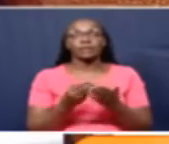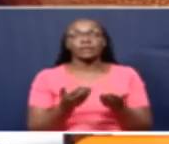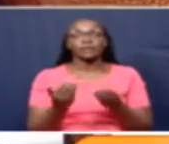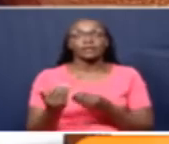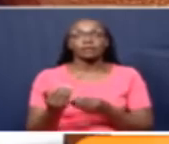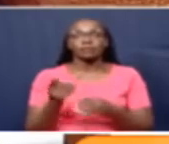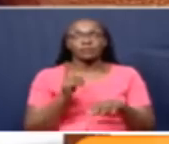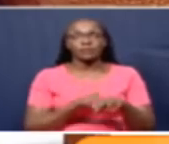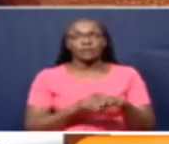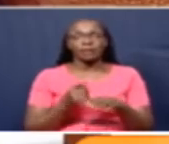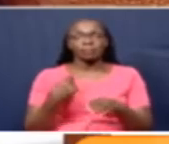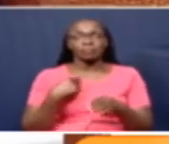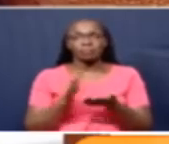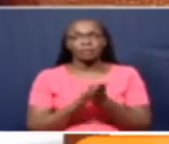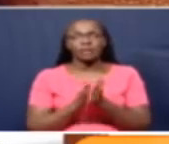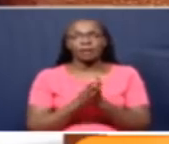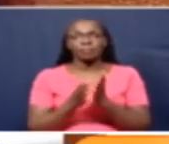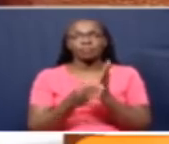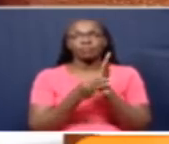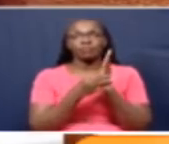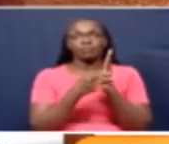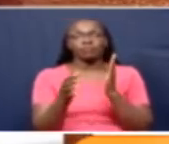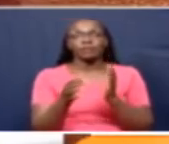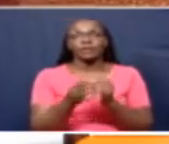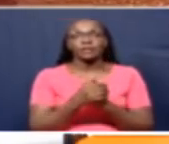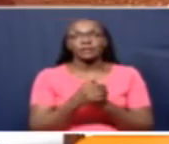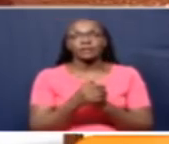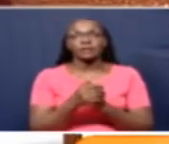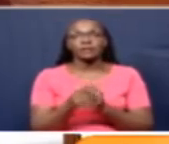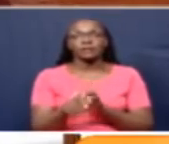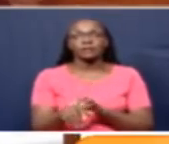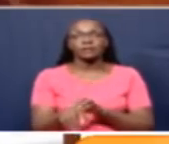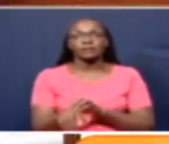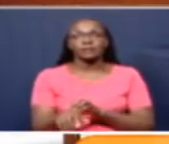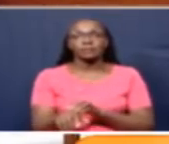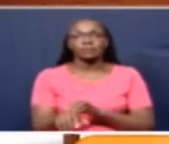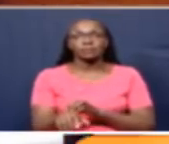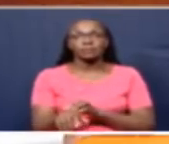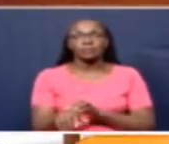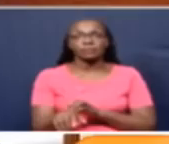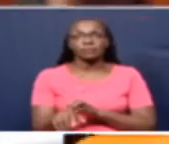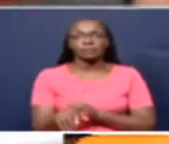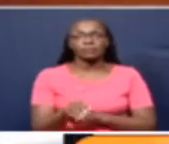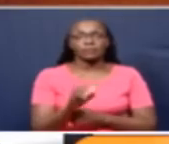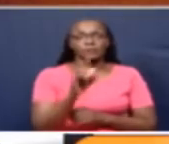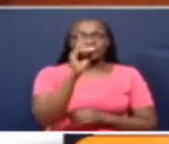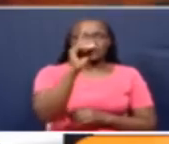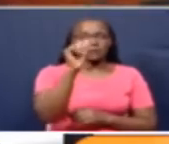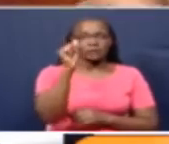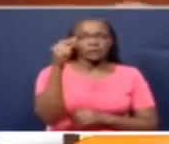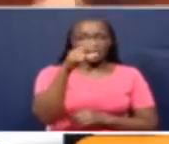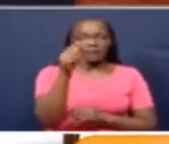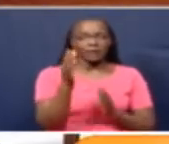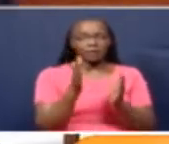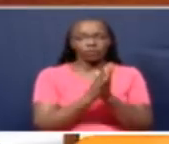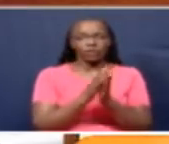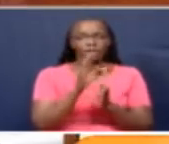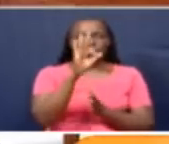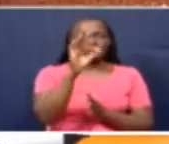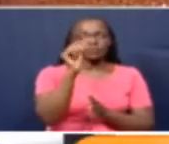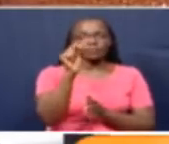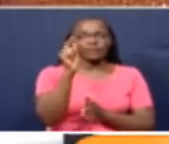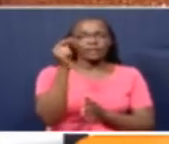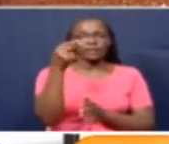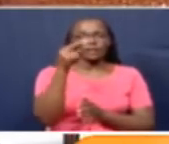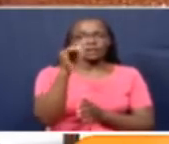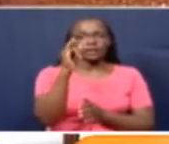time he became famous, Gideon had died. The boy died. And Fadhili claimed it that he wrote. How come he never wrote? If you're a good writer of